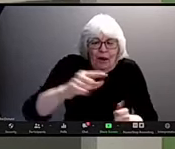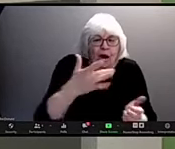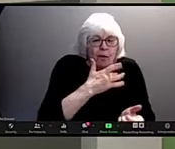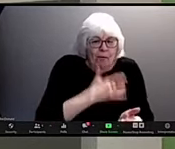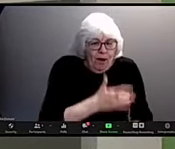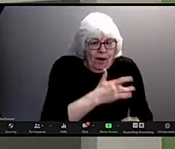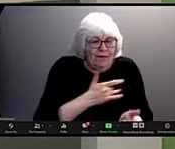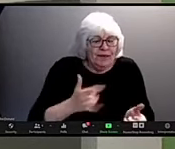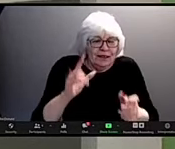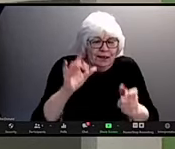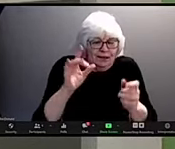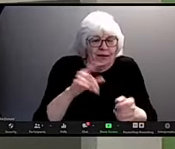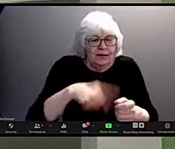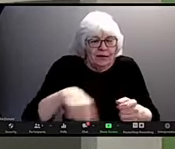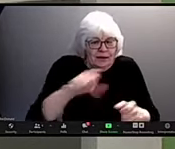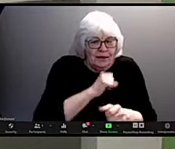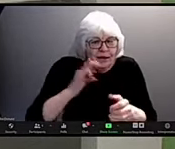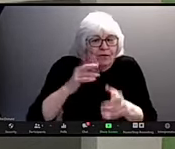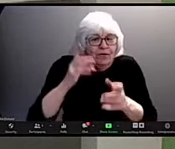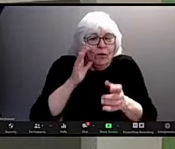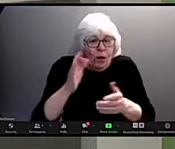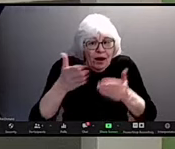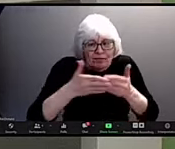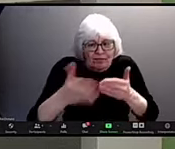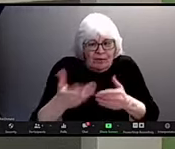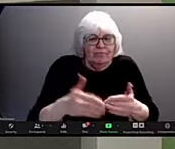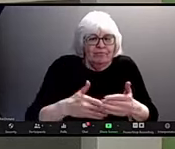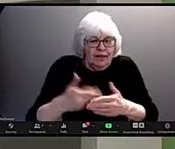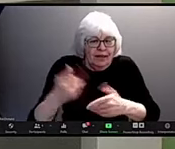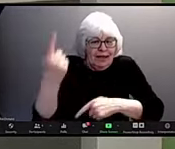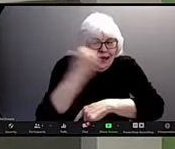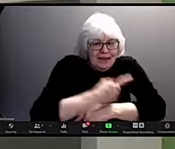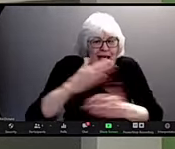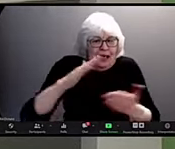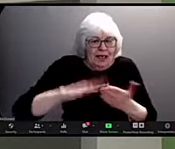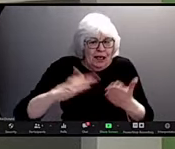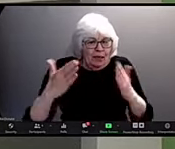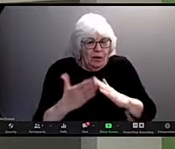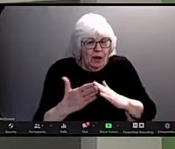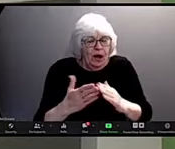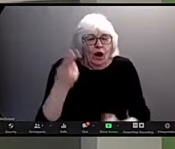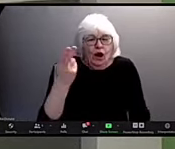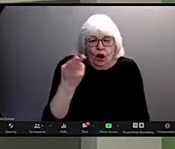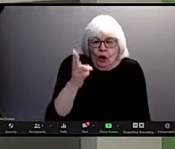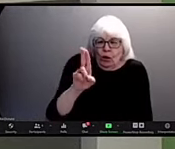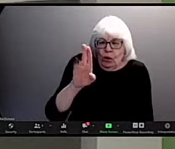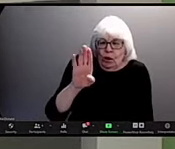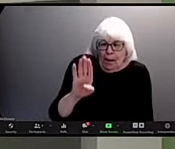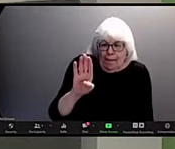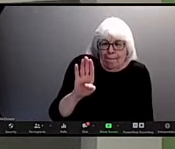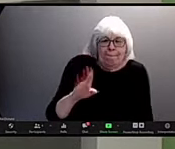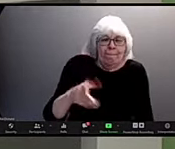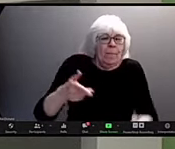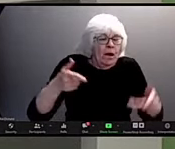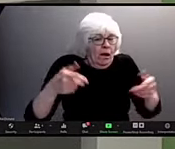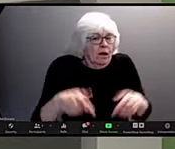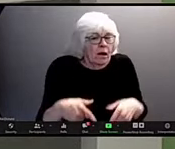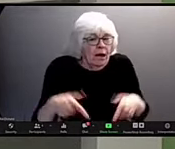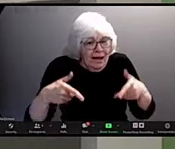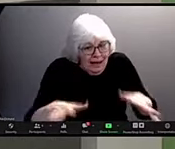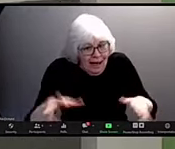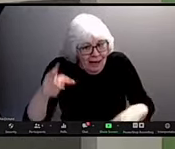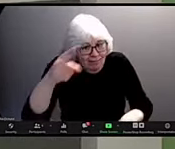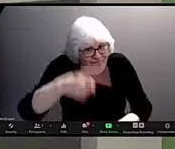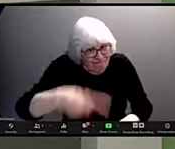we are also establishing a community hub that will allow residents to come in one-on-one to ask questions in groups, but